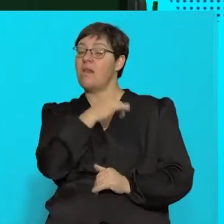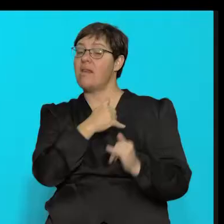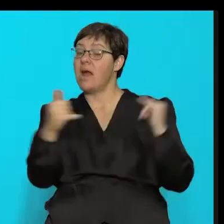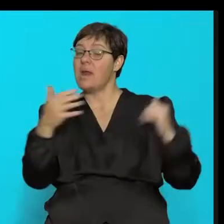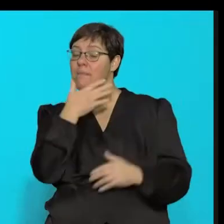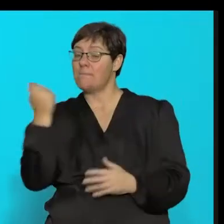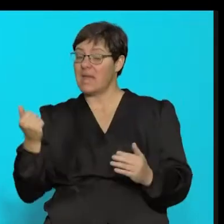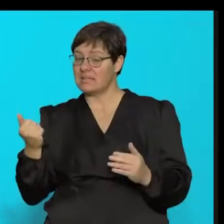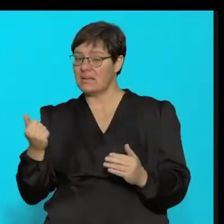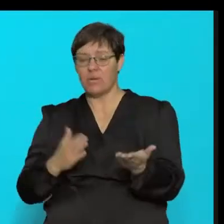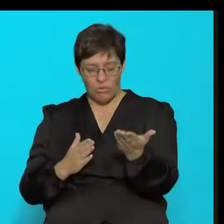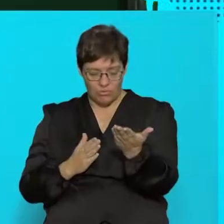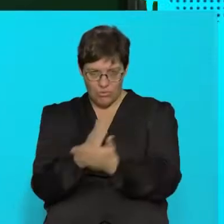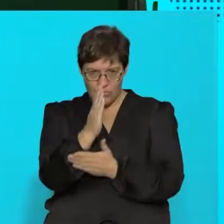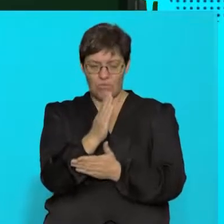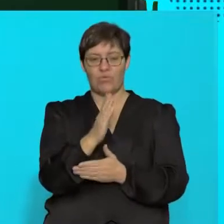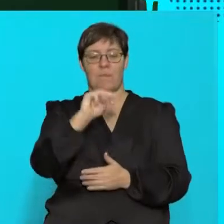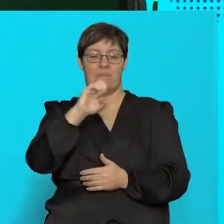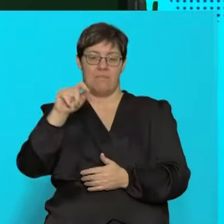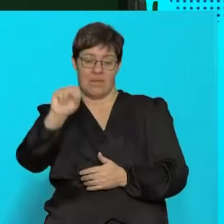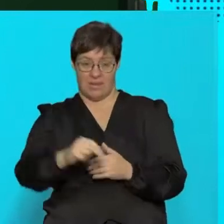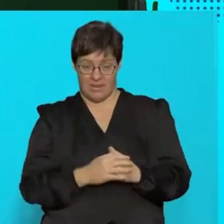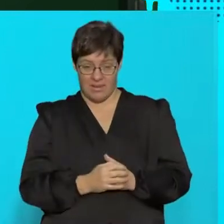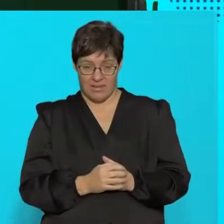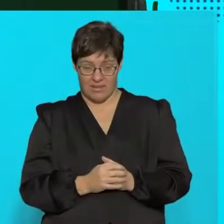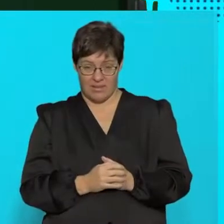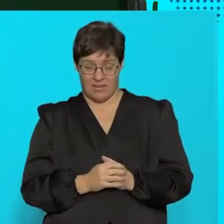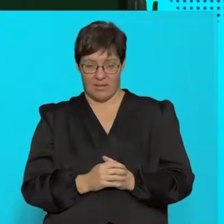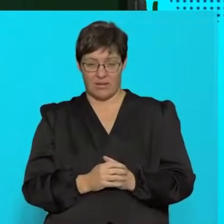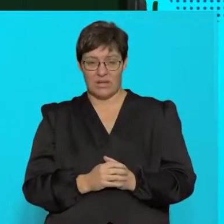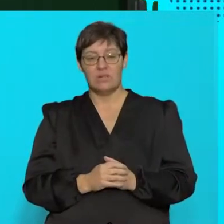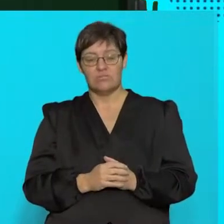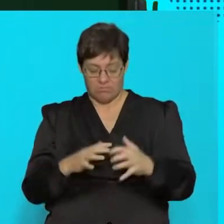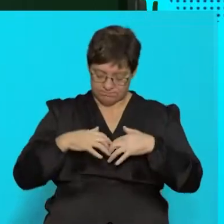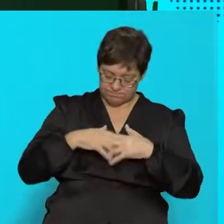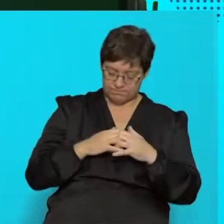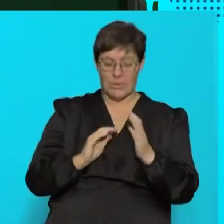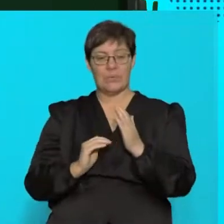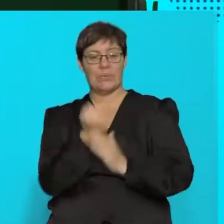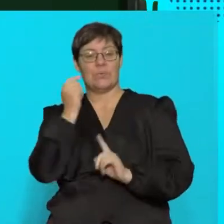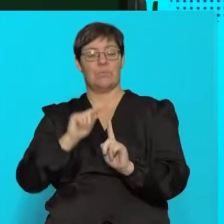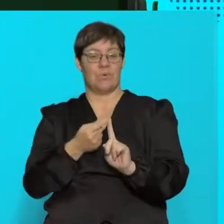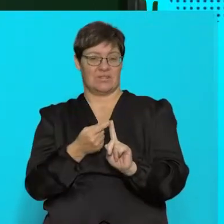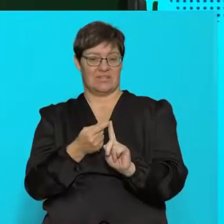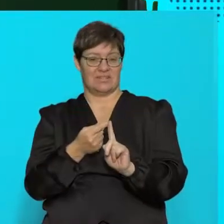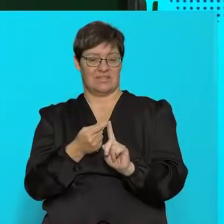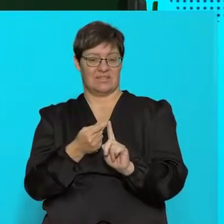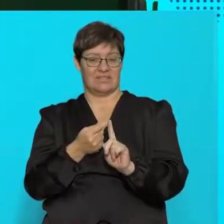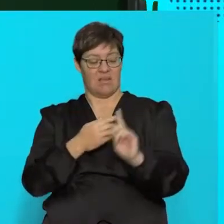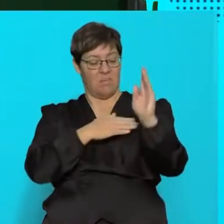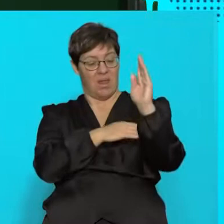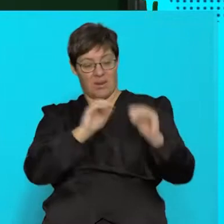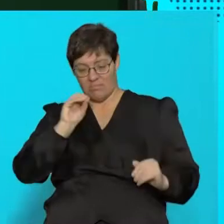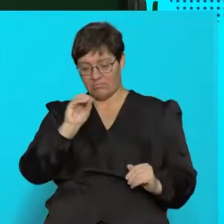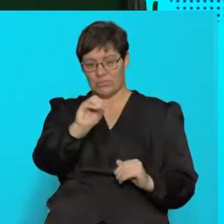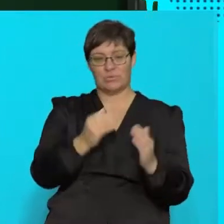that the line of best fit must pass through the mean. So you have to create a new point